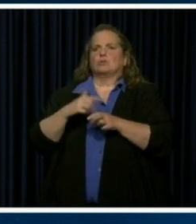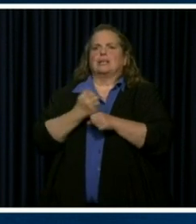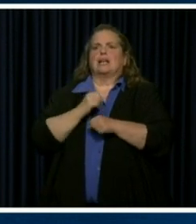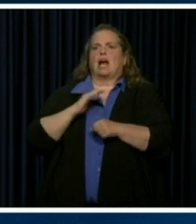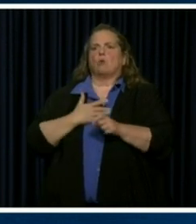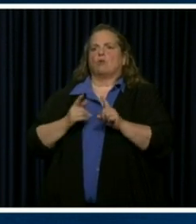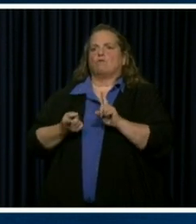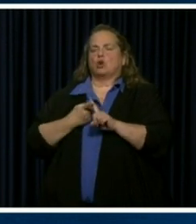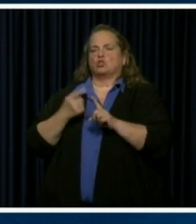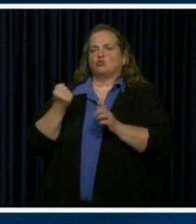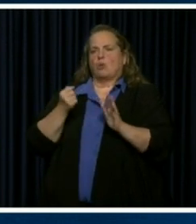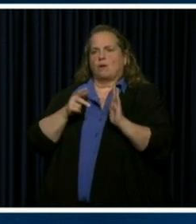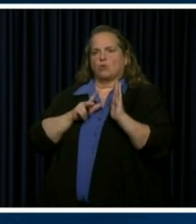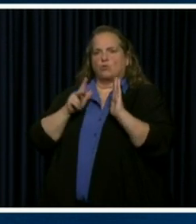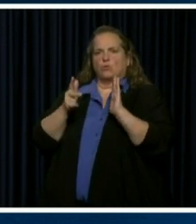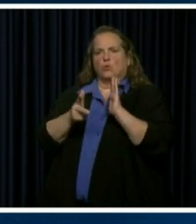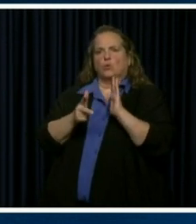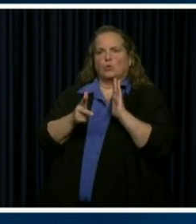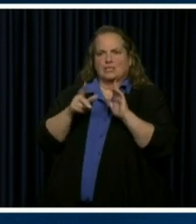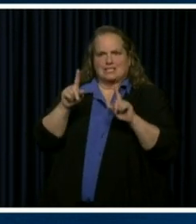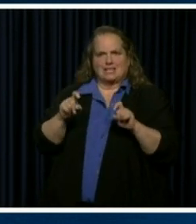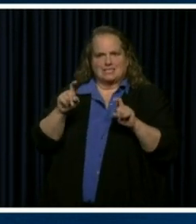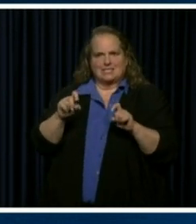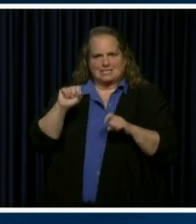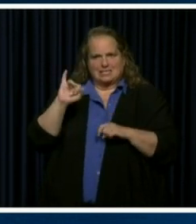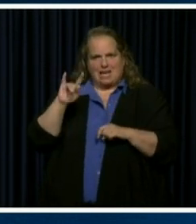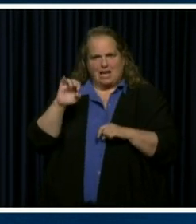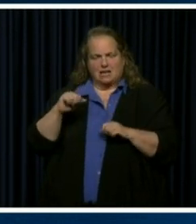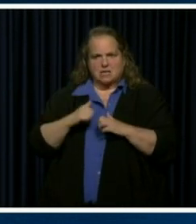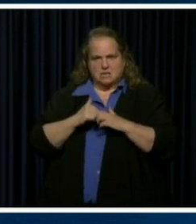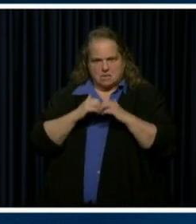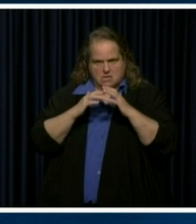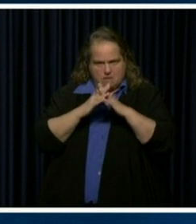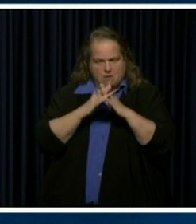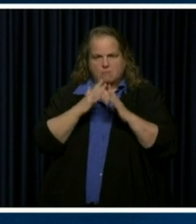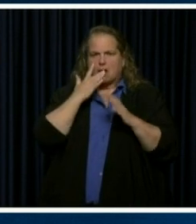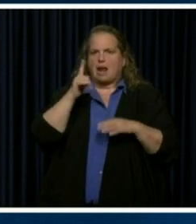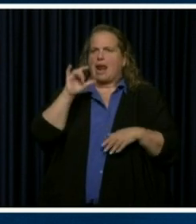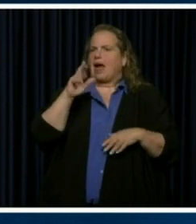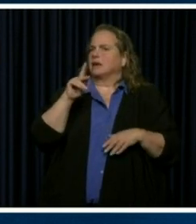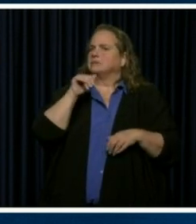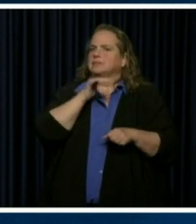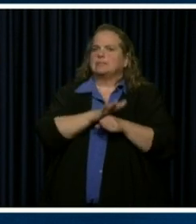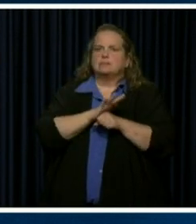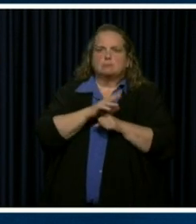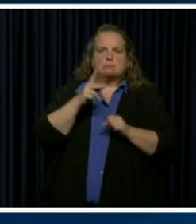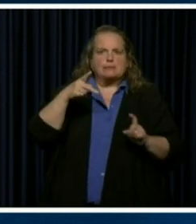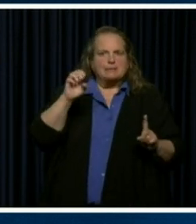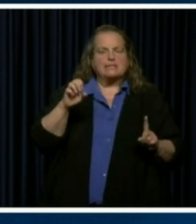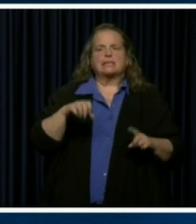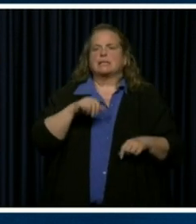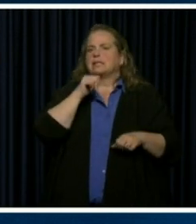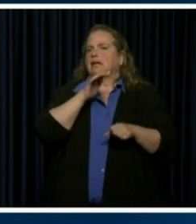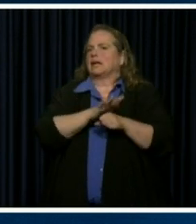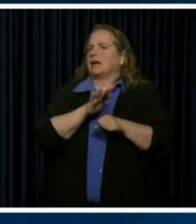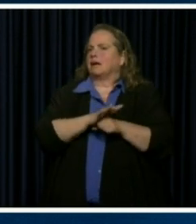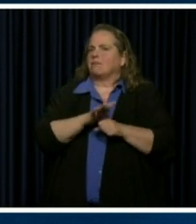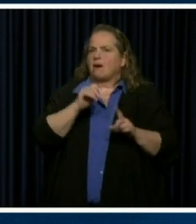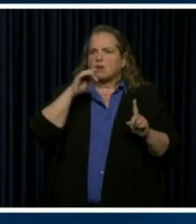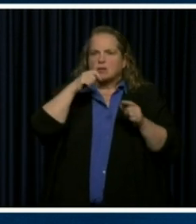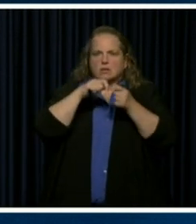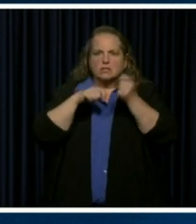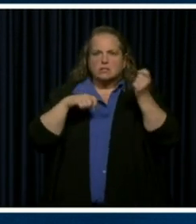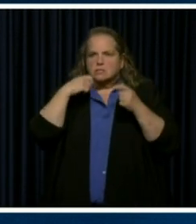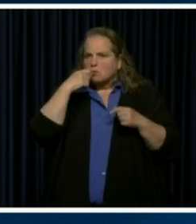first drive-through testing site up because of a lack of PPE and a lack of